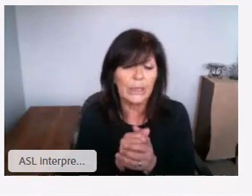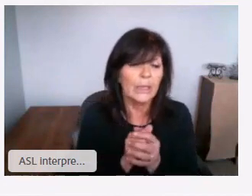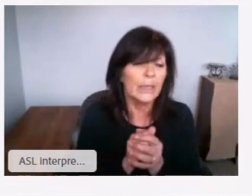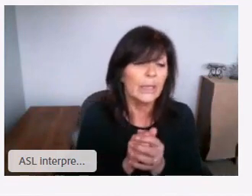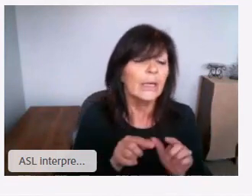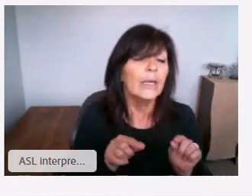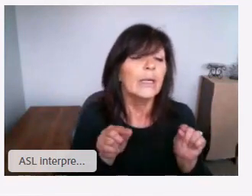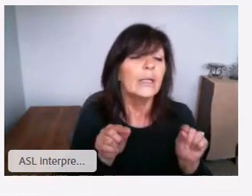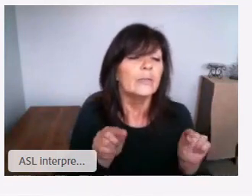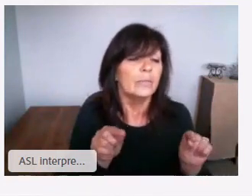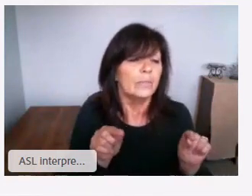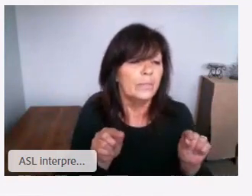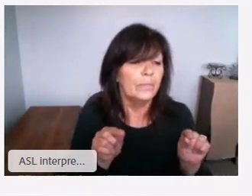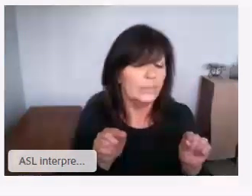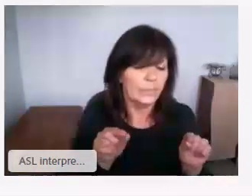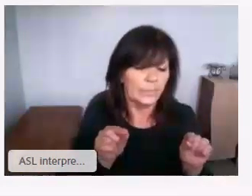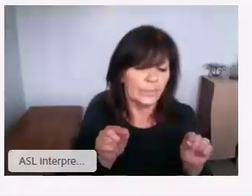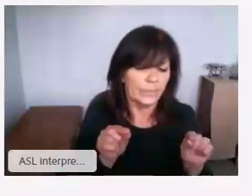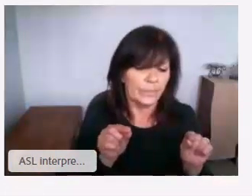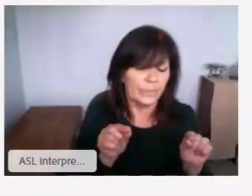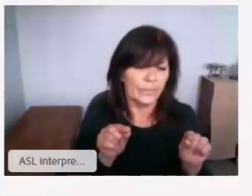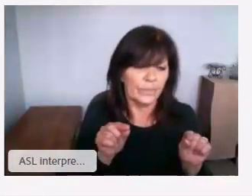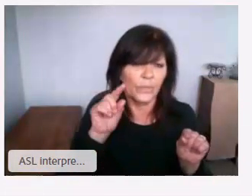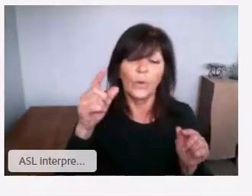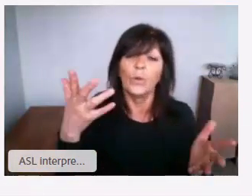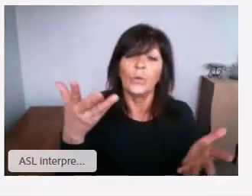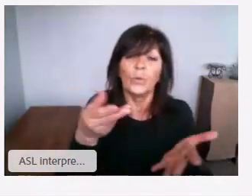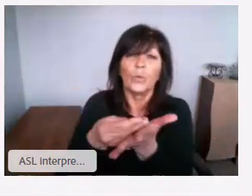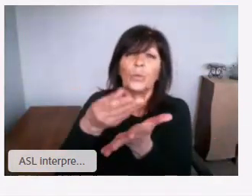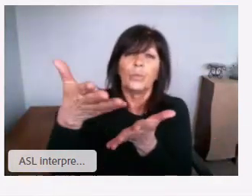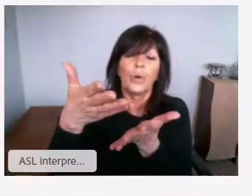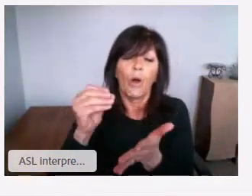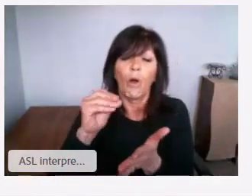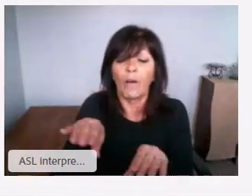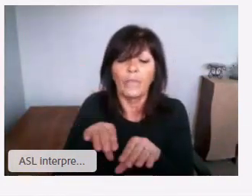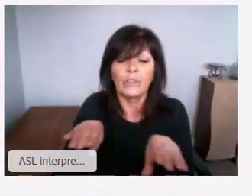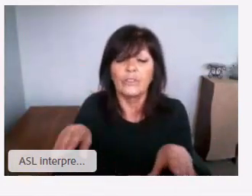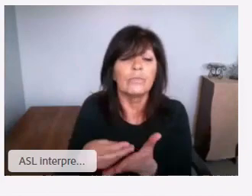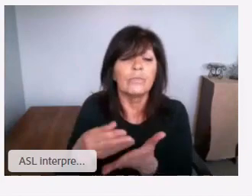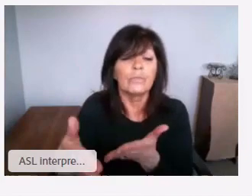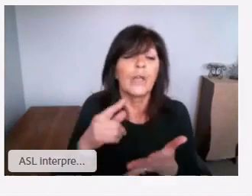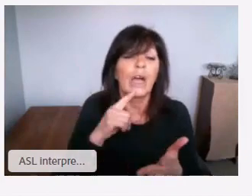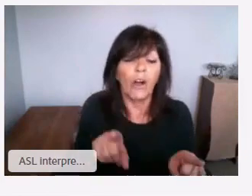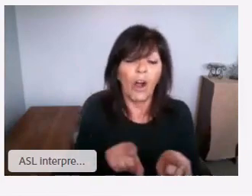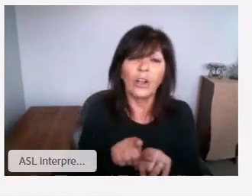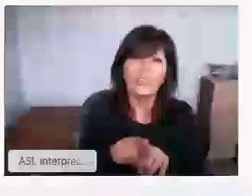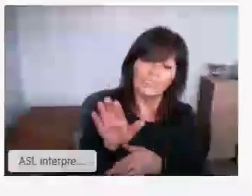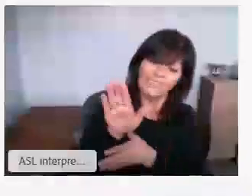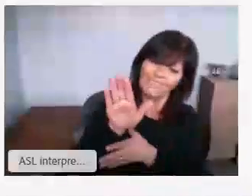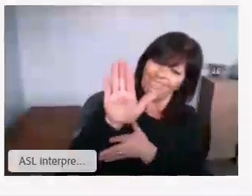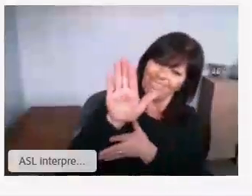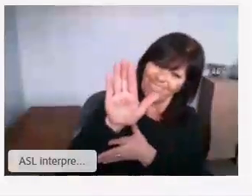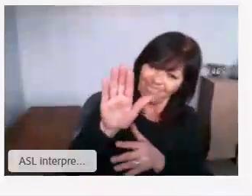the off-the-shelf components' internal designs are also proprietary,